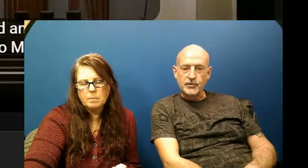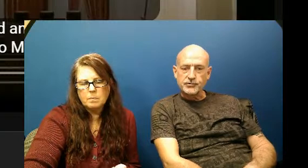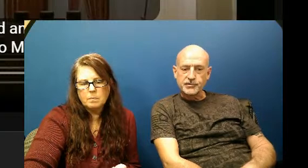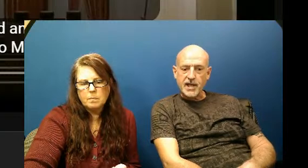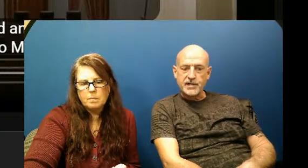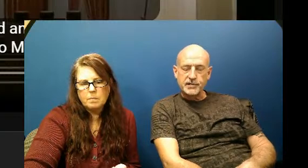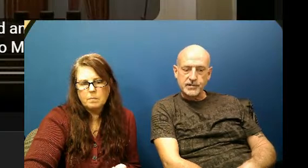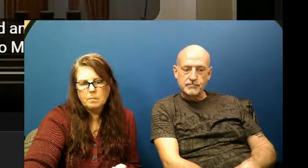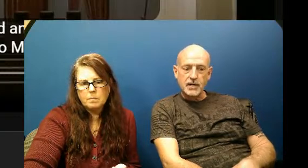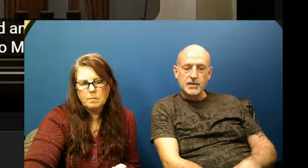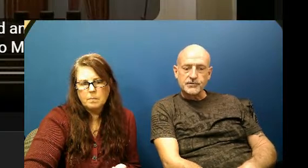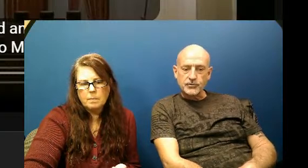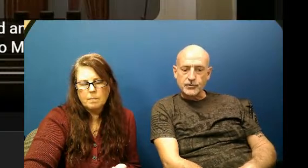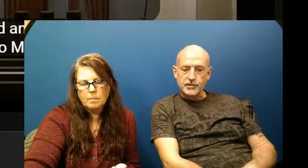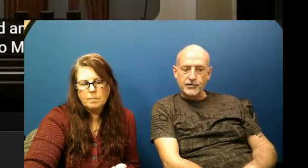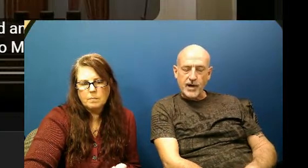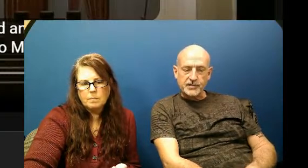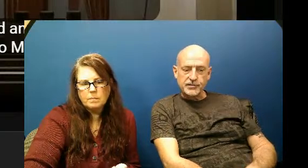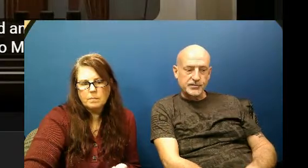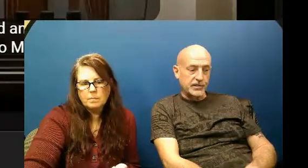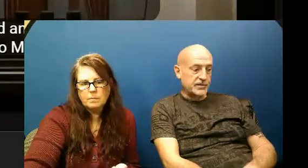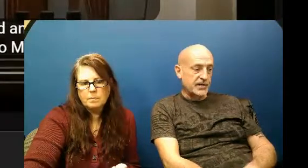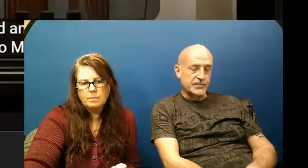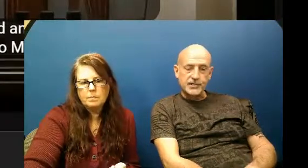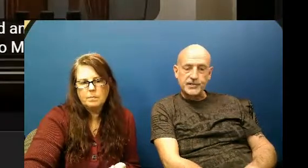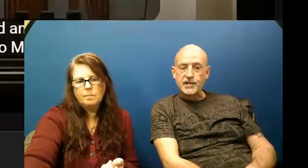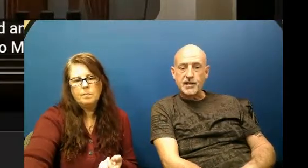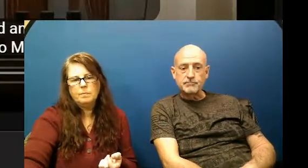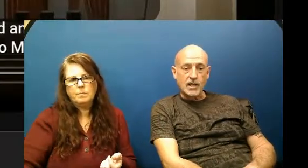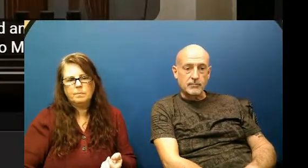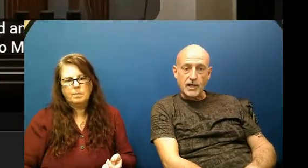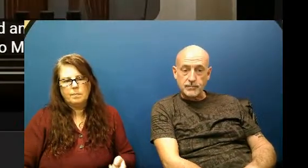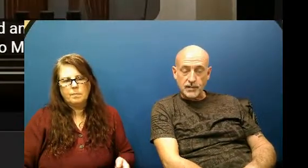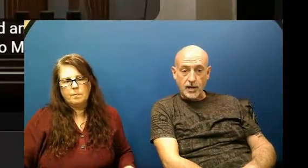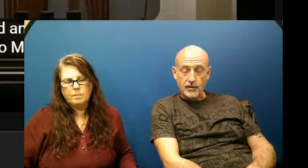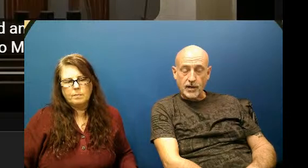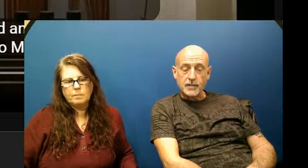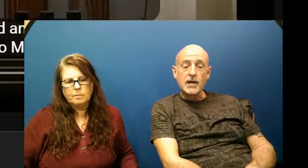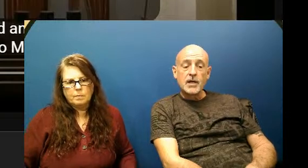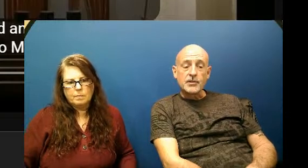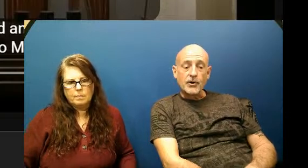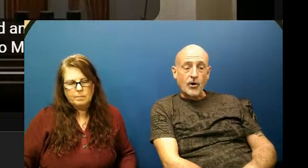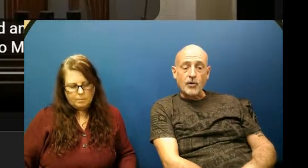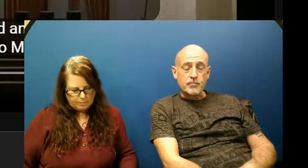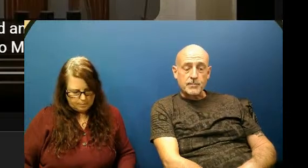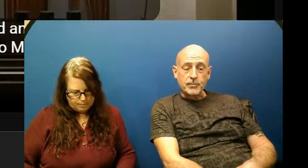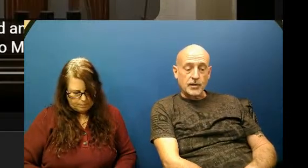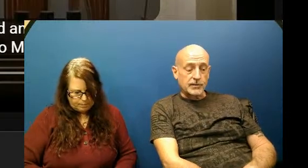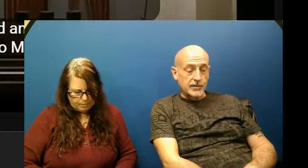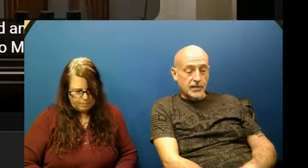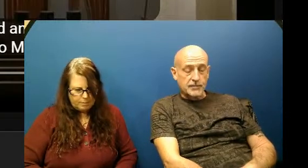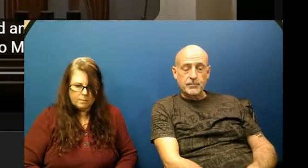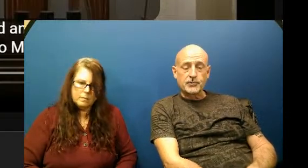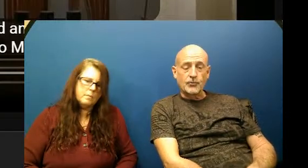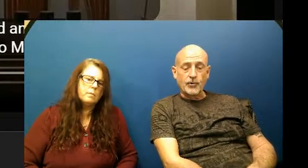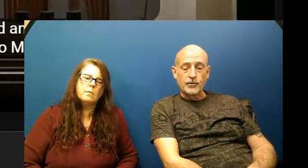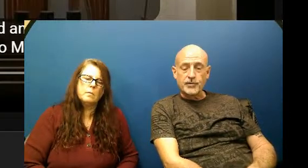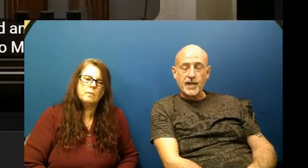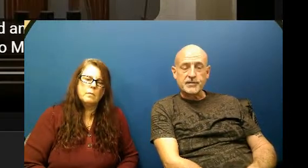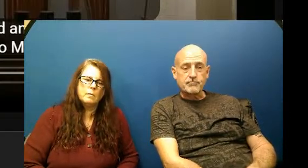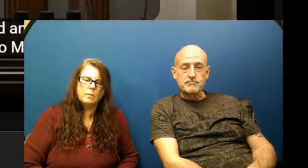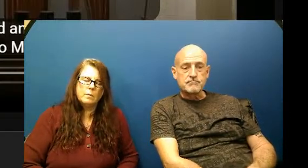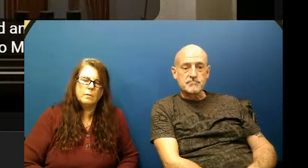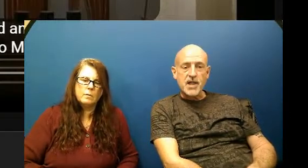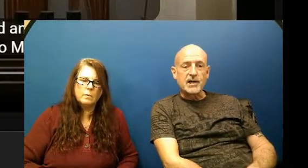friends and social standing and social interactions, and he said, she said, blah, blah, blah, right? There are people, a lot of people in the world